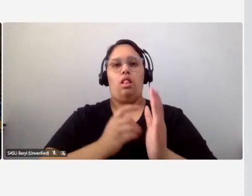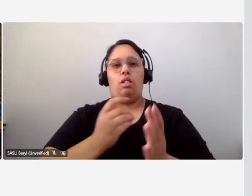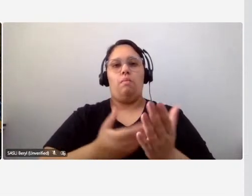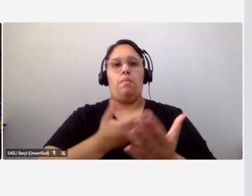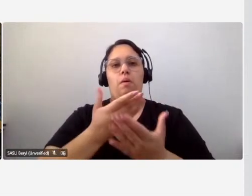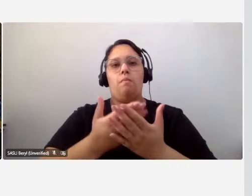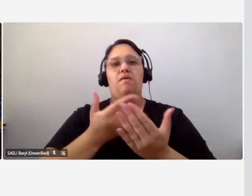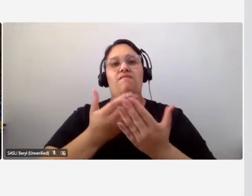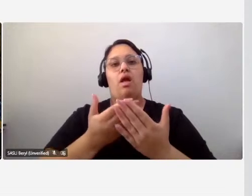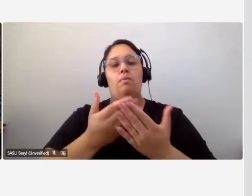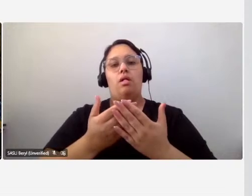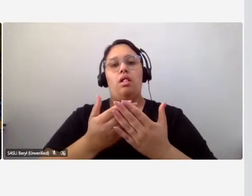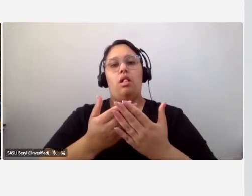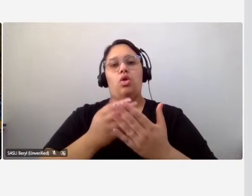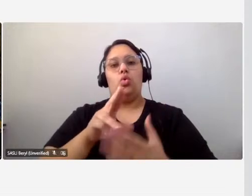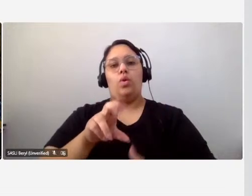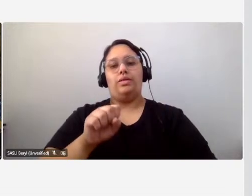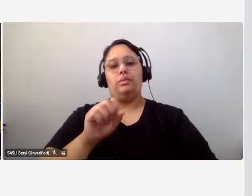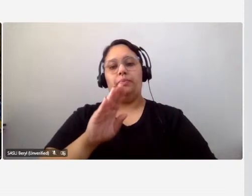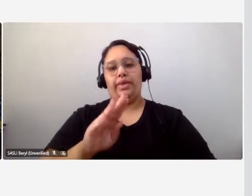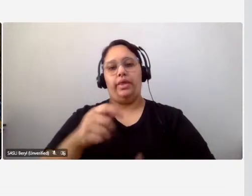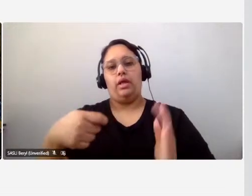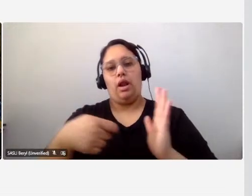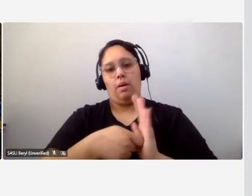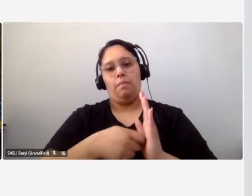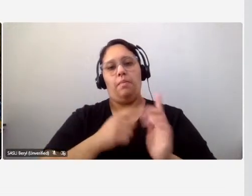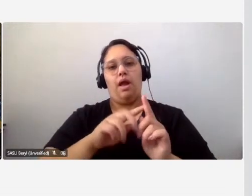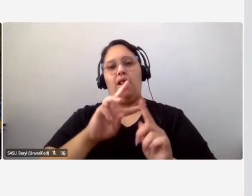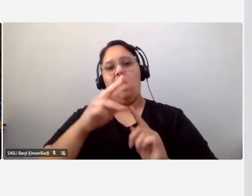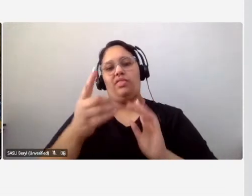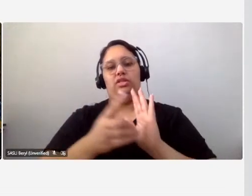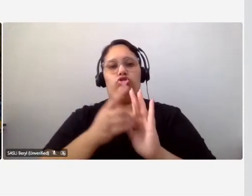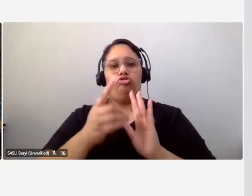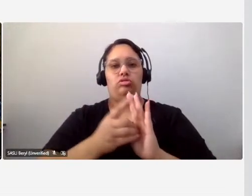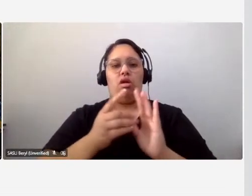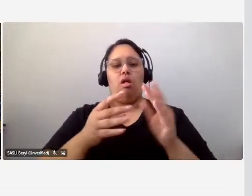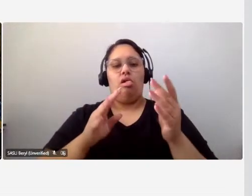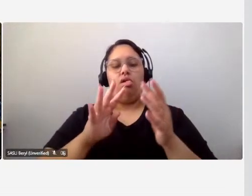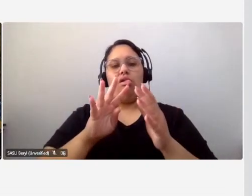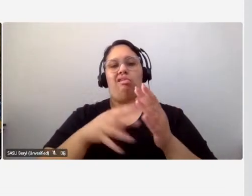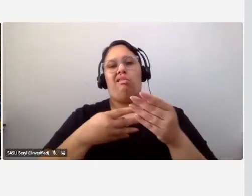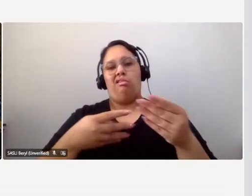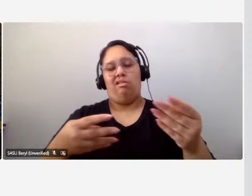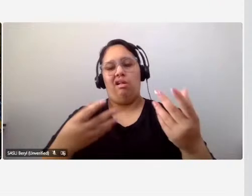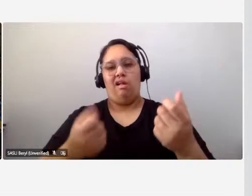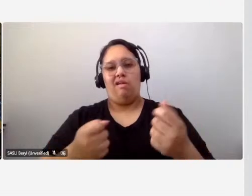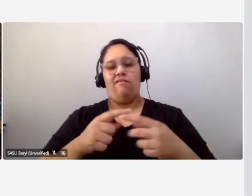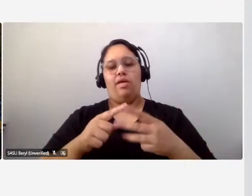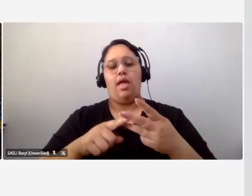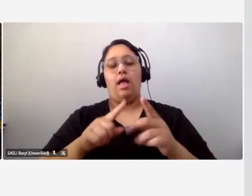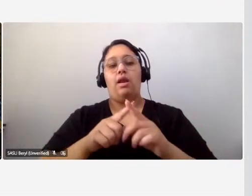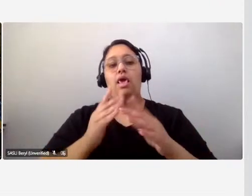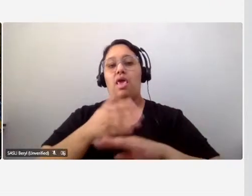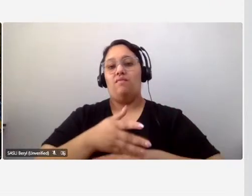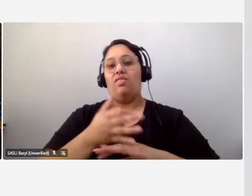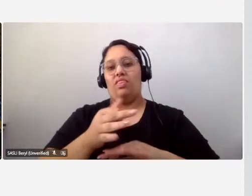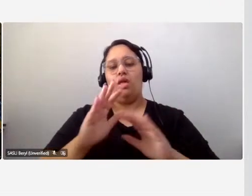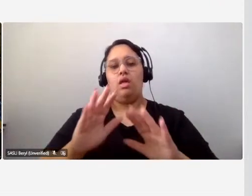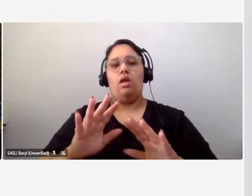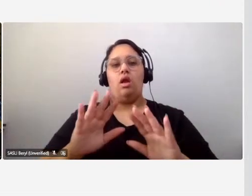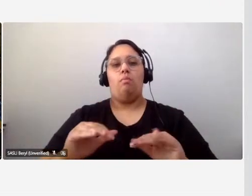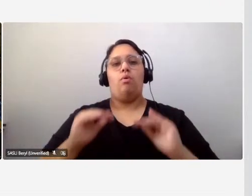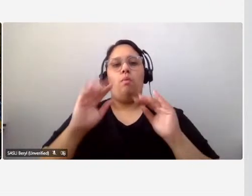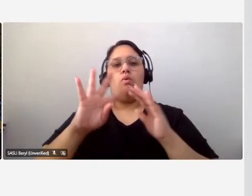on USBs and any other digital formats that you'd want. And the effort there is to try and promote